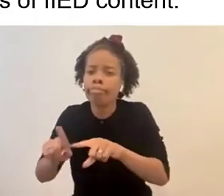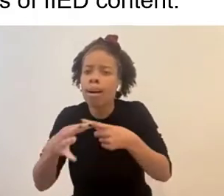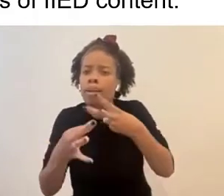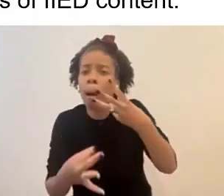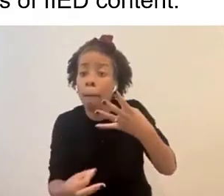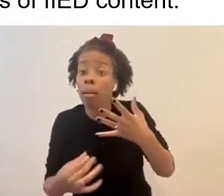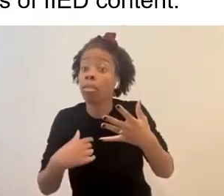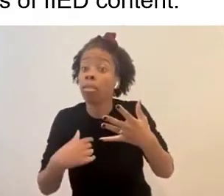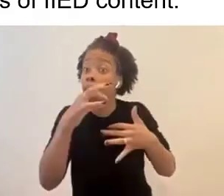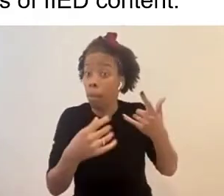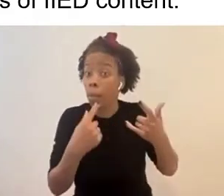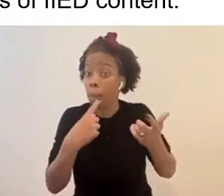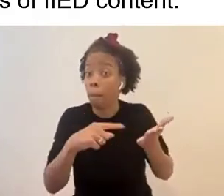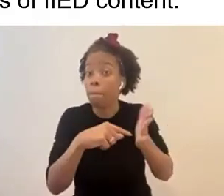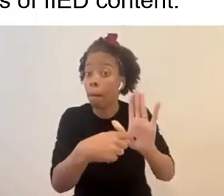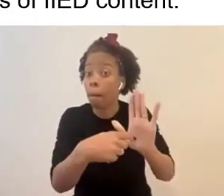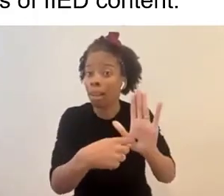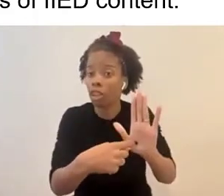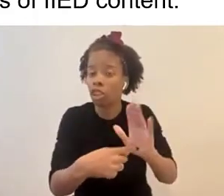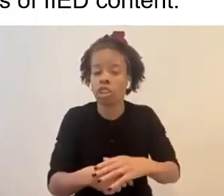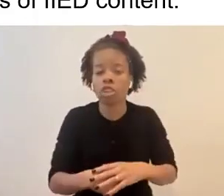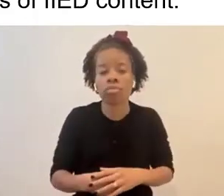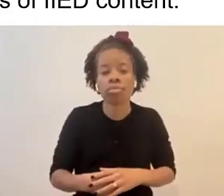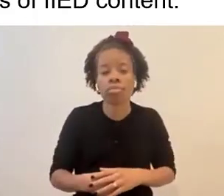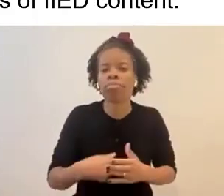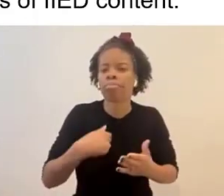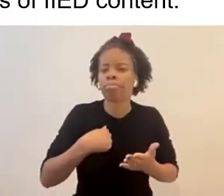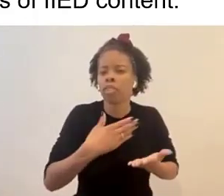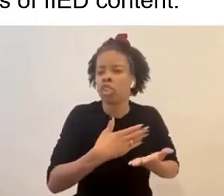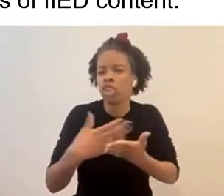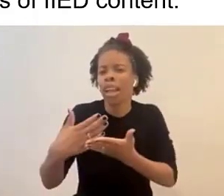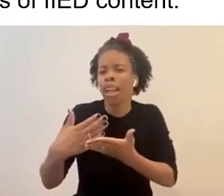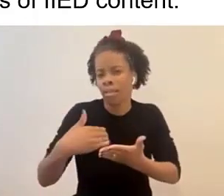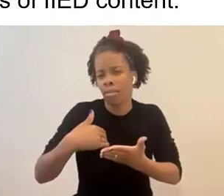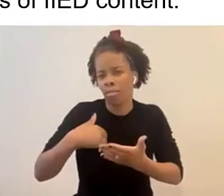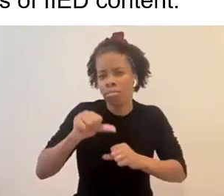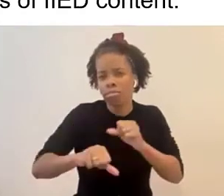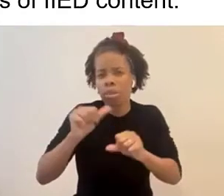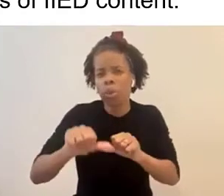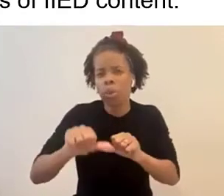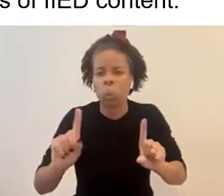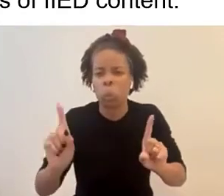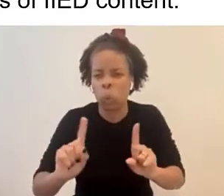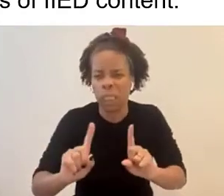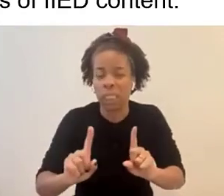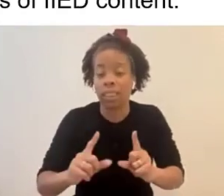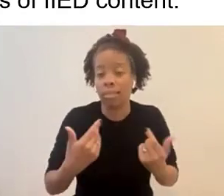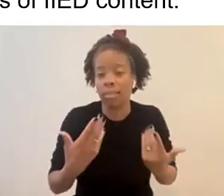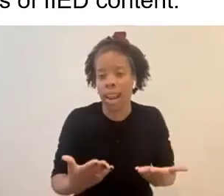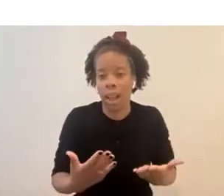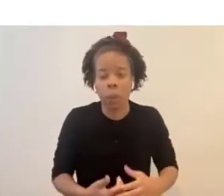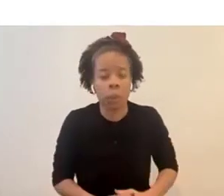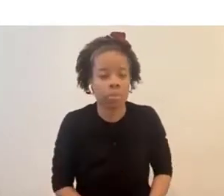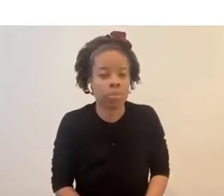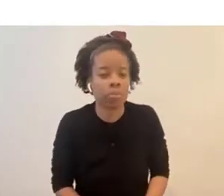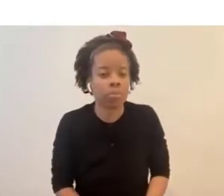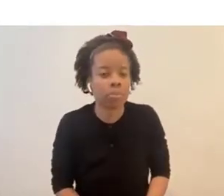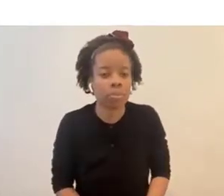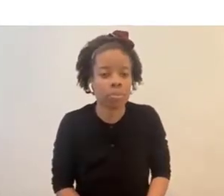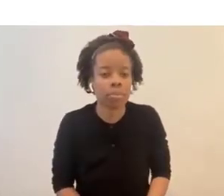I'm going to just share a little bit about that framework and insights from the process. If you go to the next slide, please.